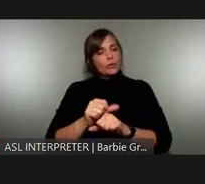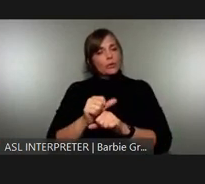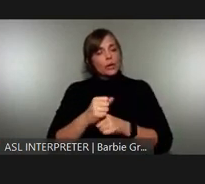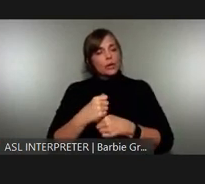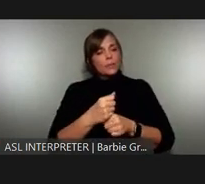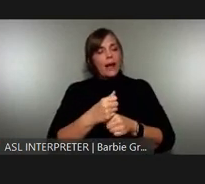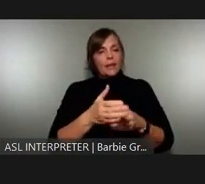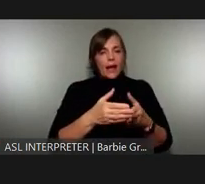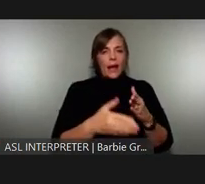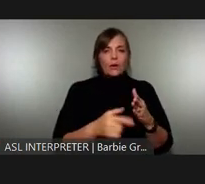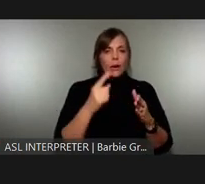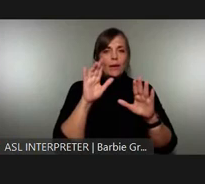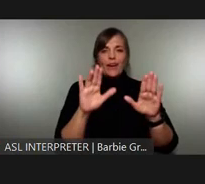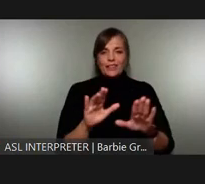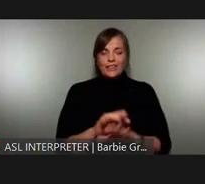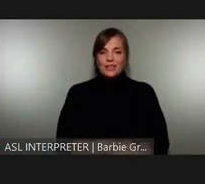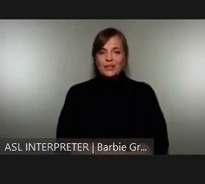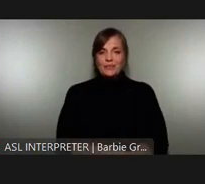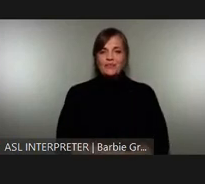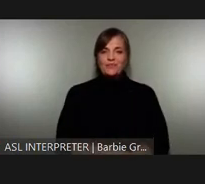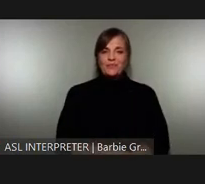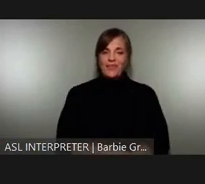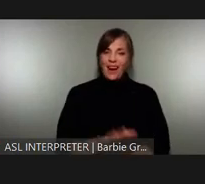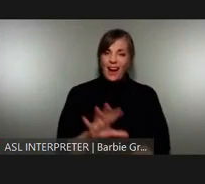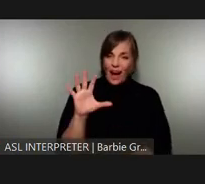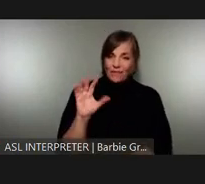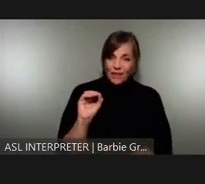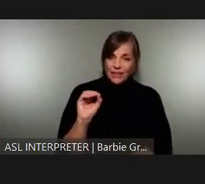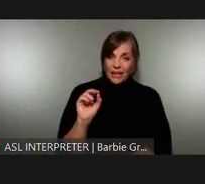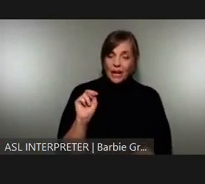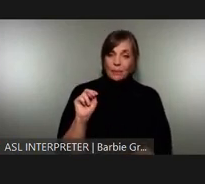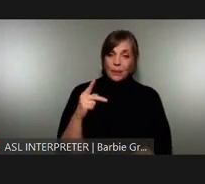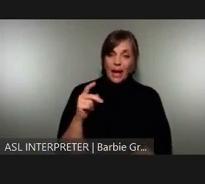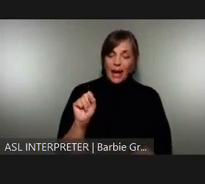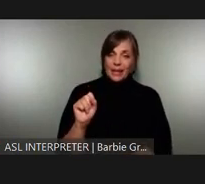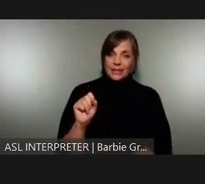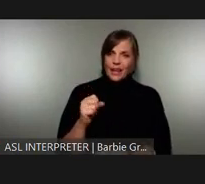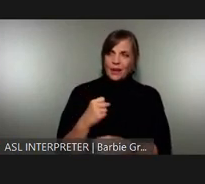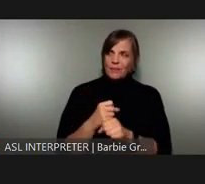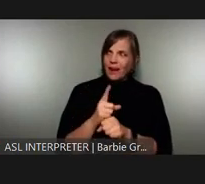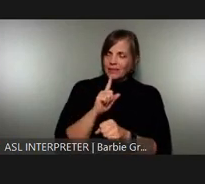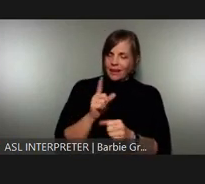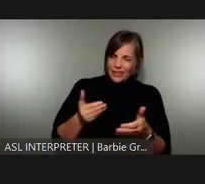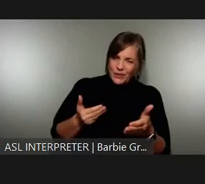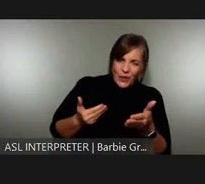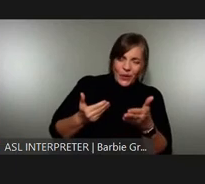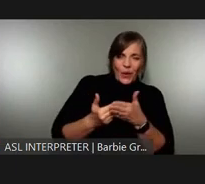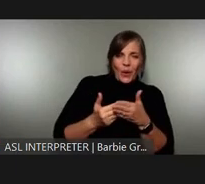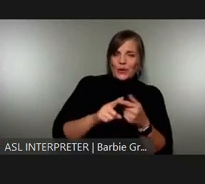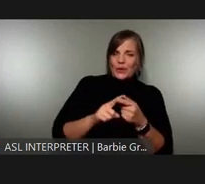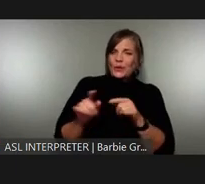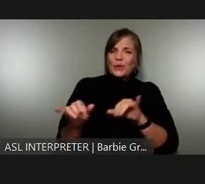organizational outcome of excellence. A 50 in Net Promoter Score is putting us in the neighborhood of